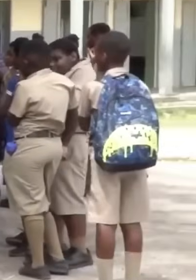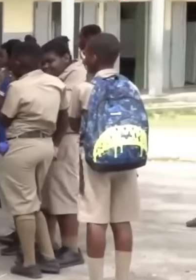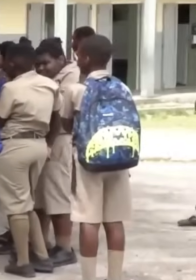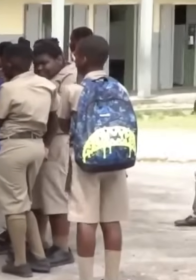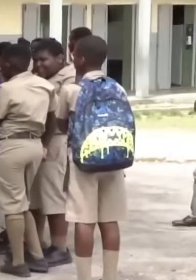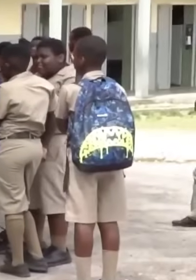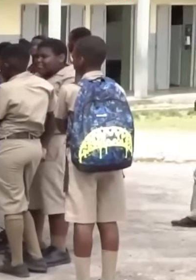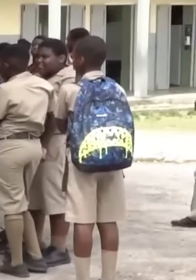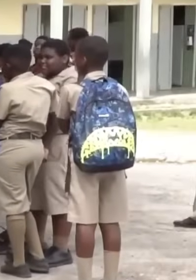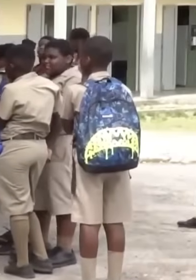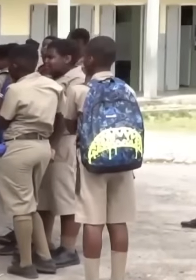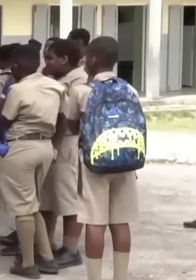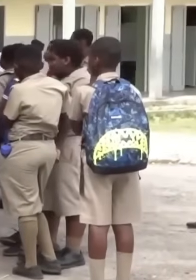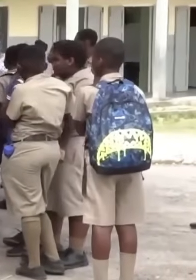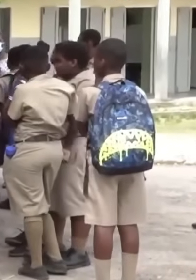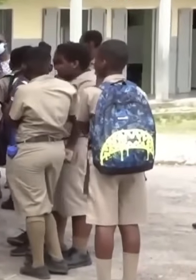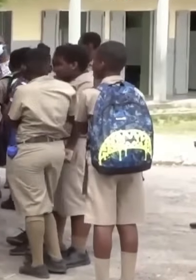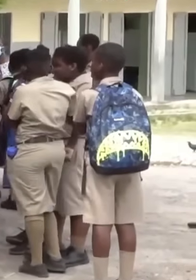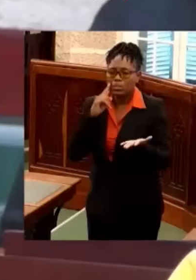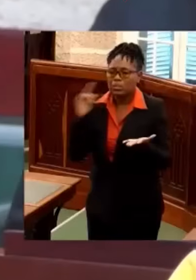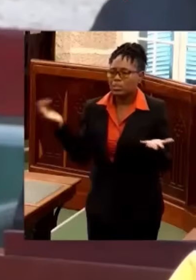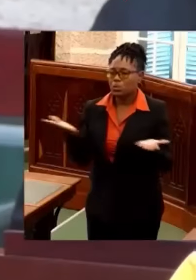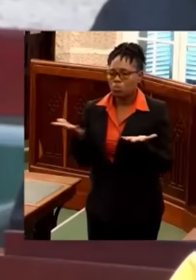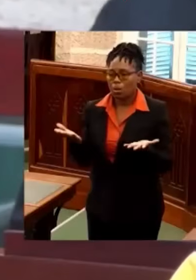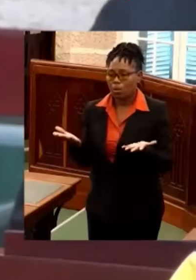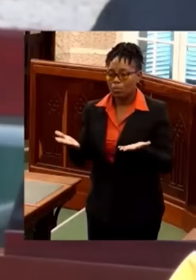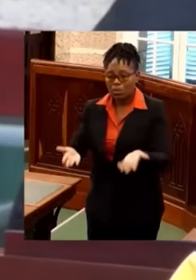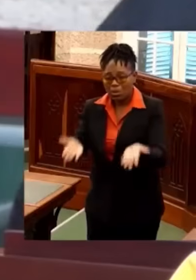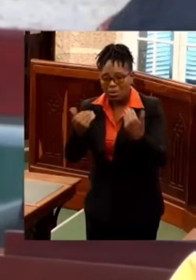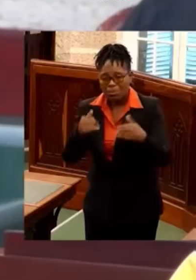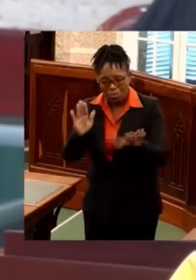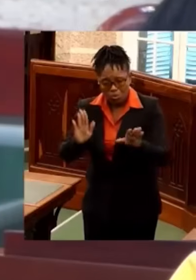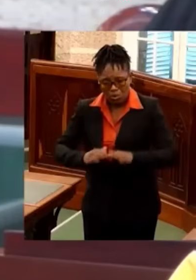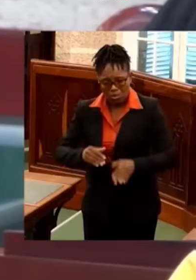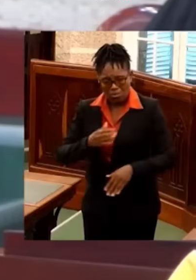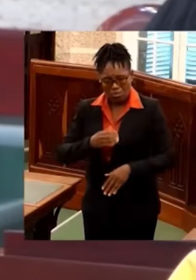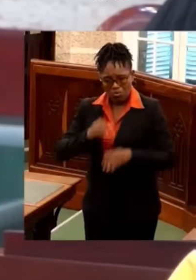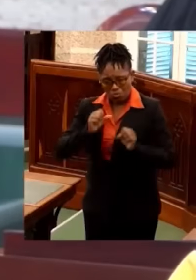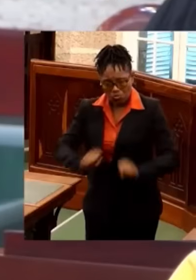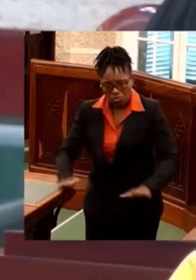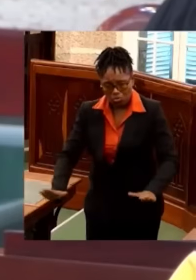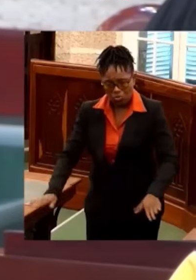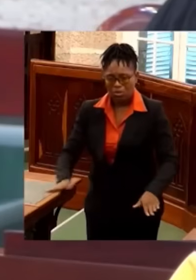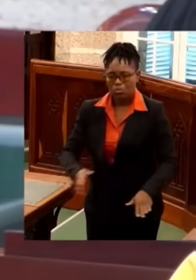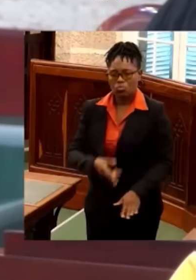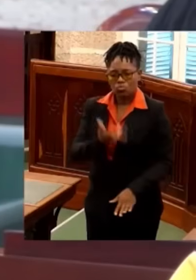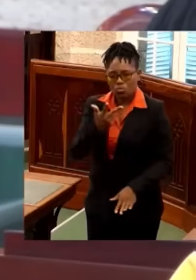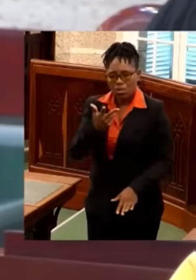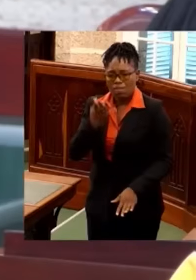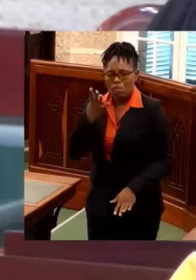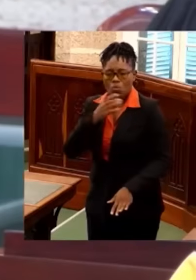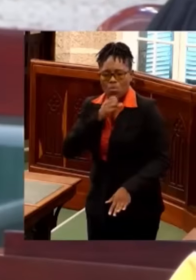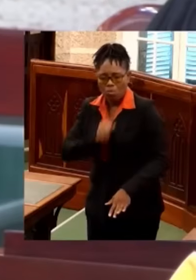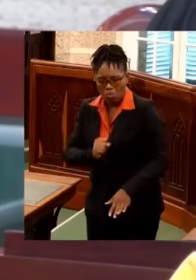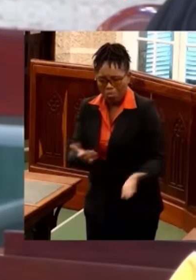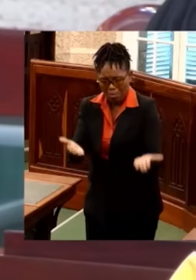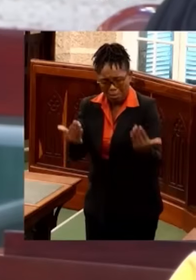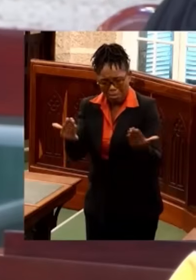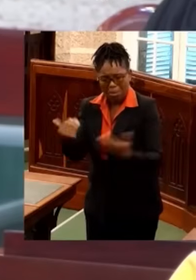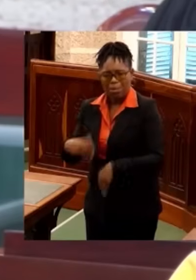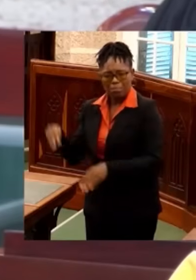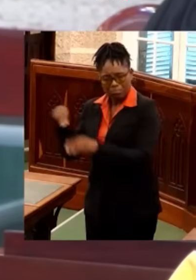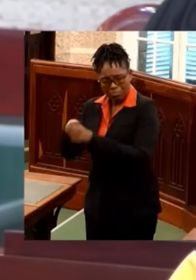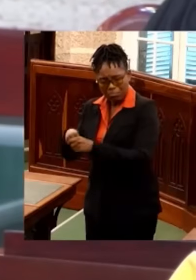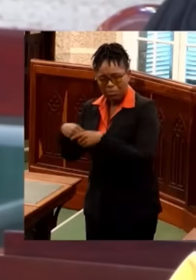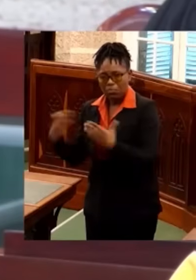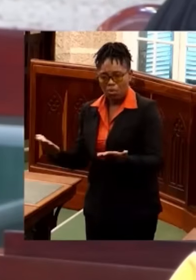various schools and upgrades will be completed by the end of July to allow schools to welcome the newcomers by